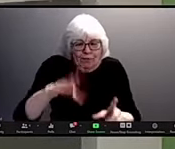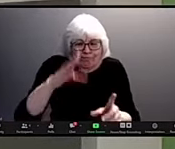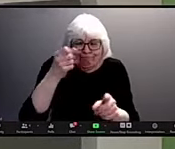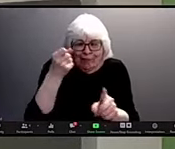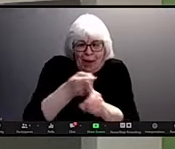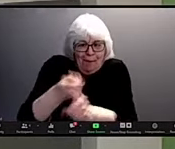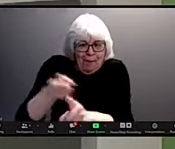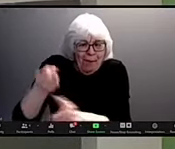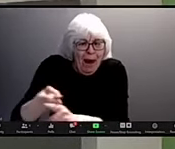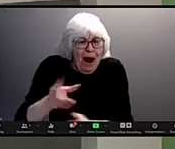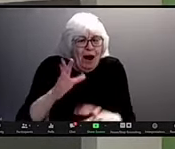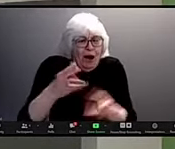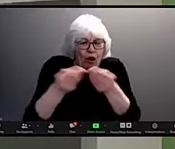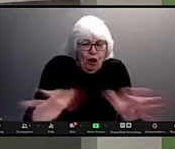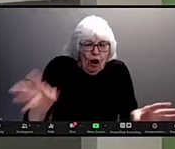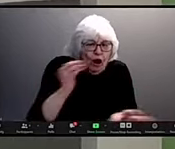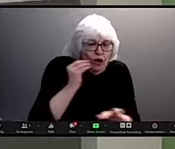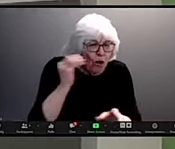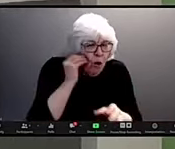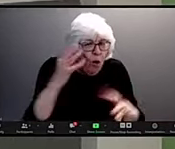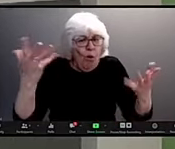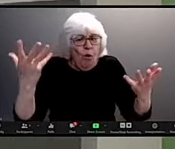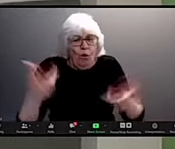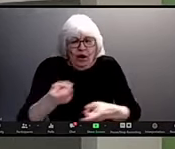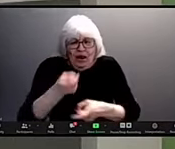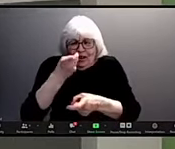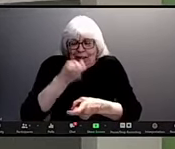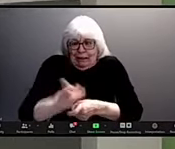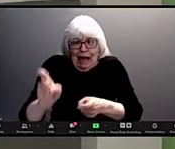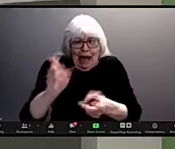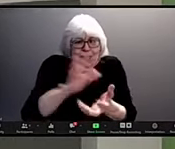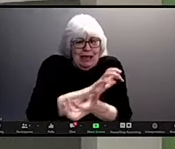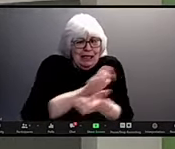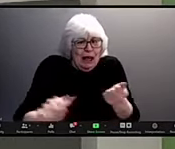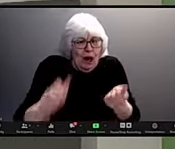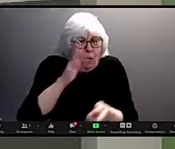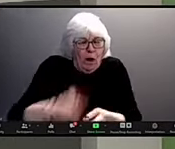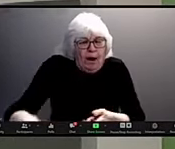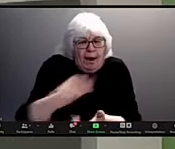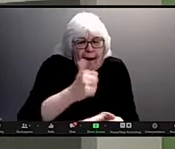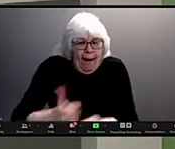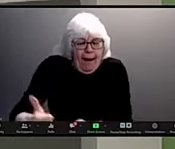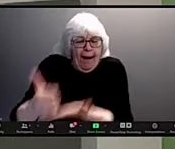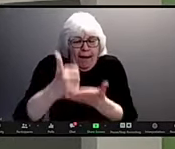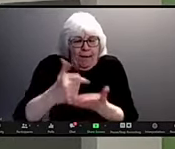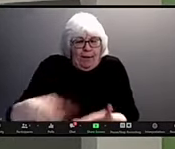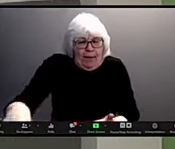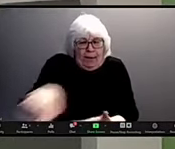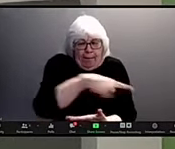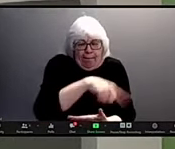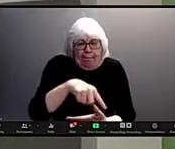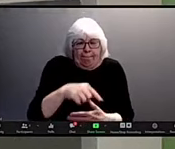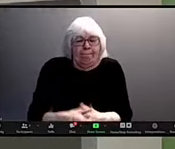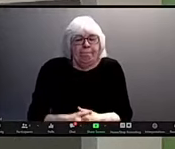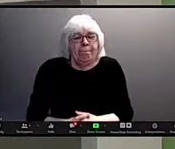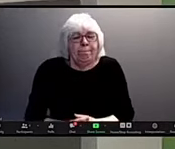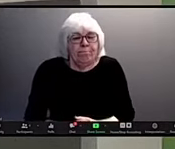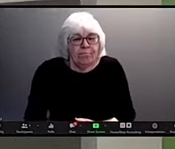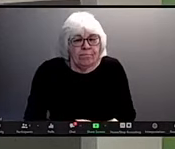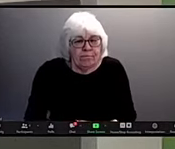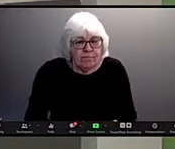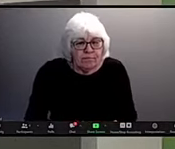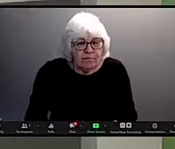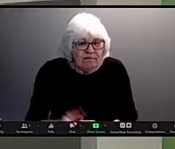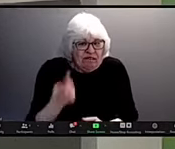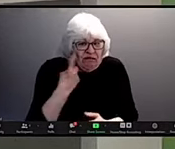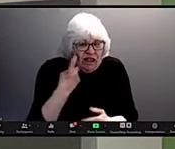greatly damaged homes. And it will be just be for them, and we are communicating that, or it may have just gone out this afternoon. Team Rubicon will assist all of